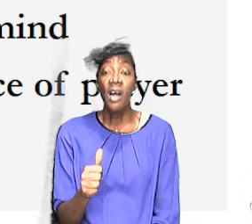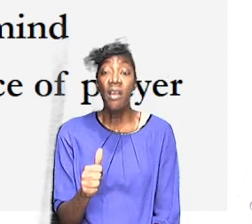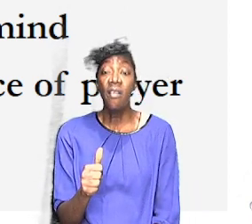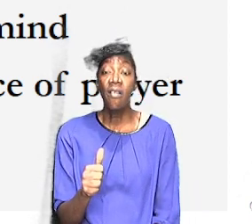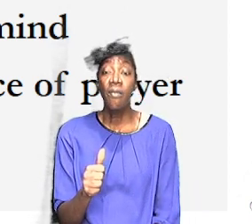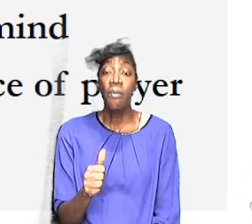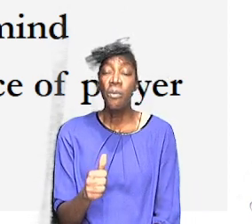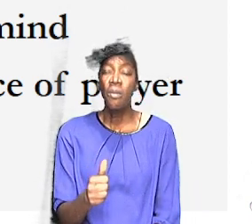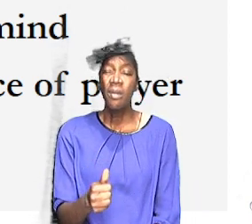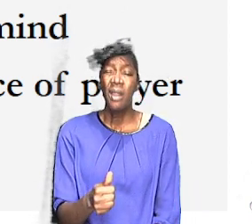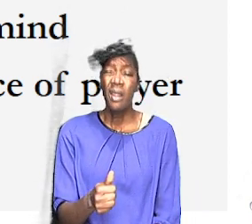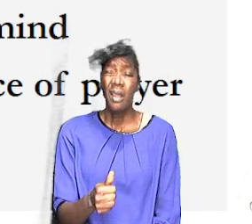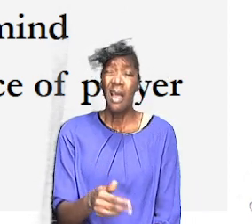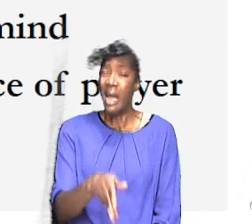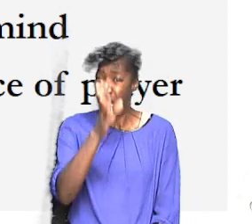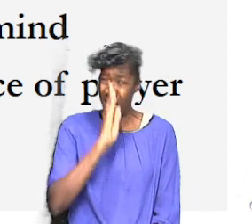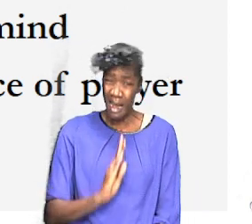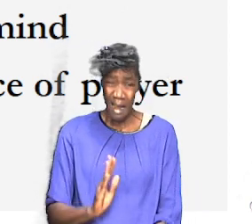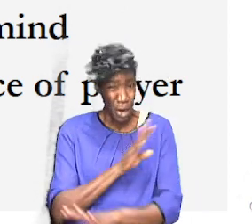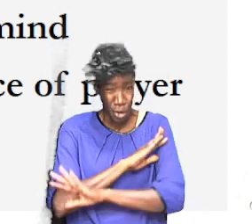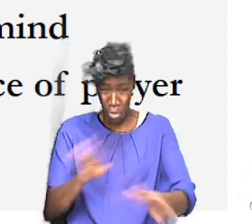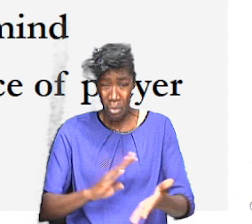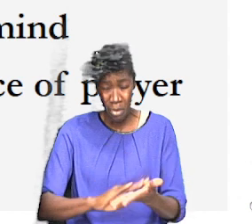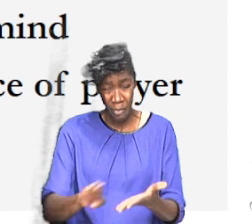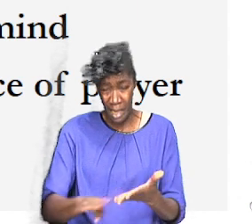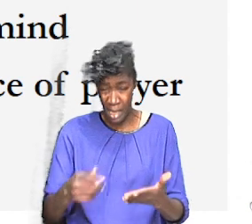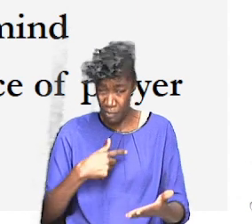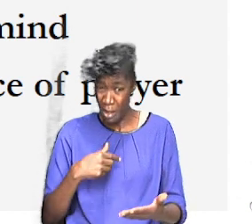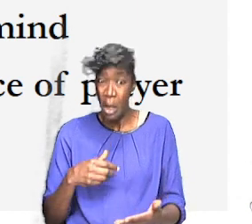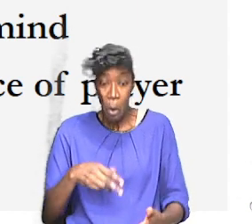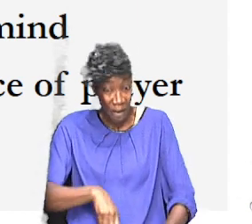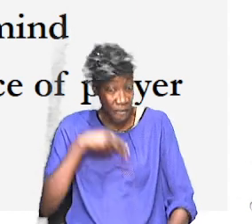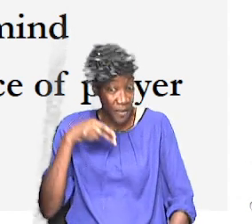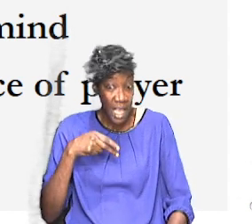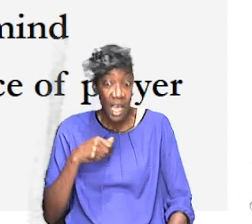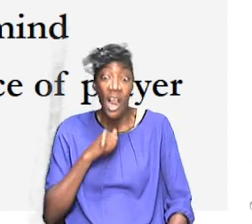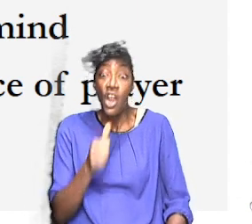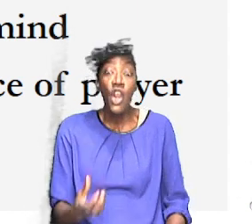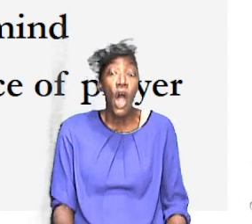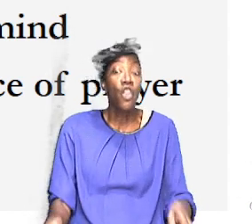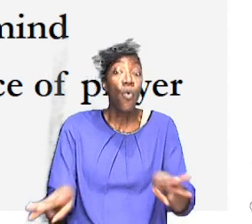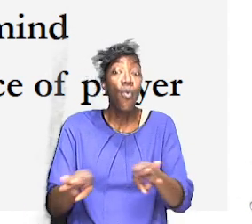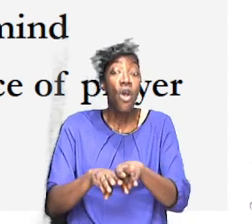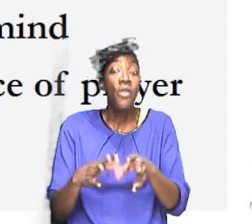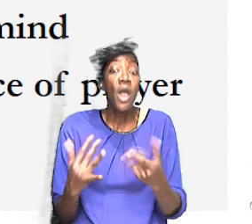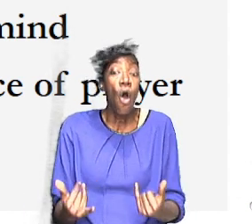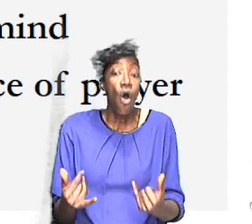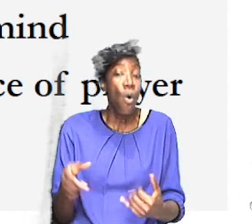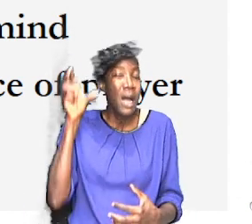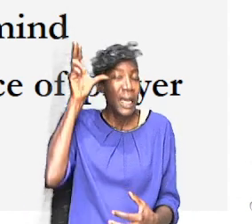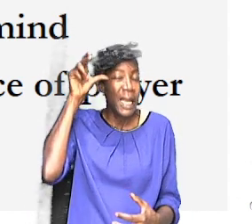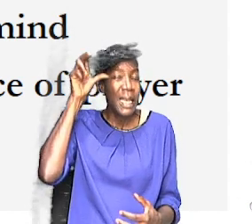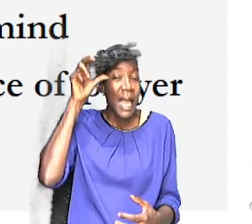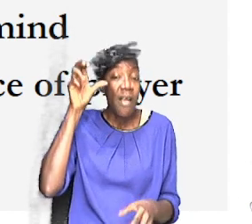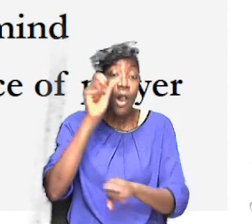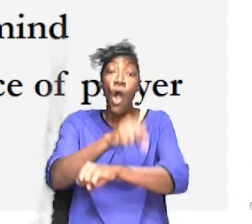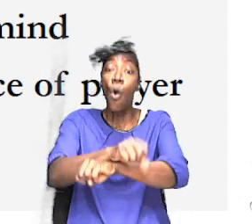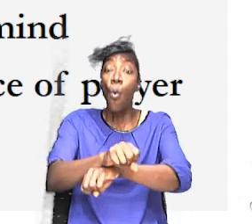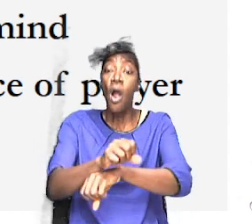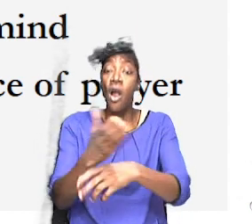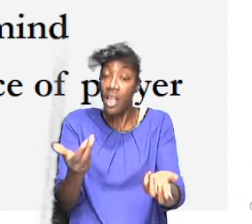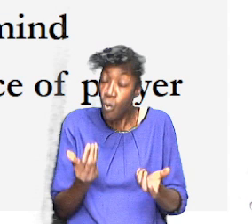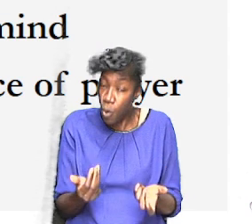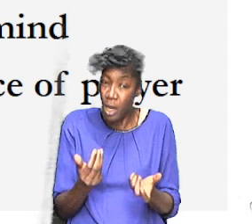we feel that God has not really forgiven us. We feel unworthy, amen. And that's how the devil operates.